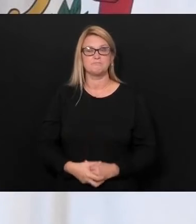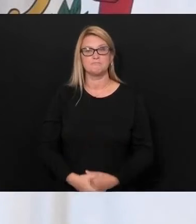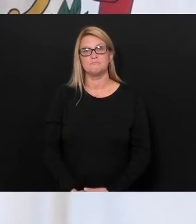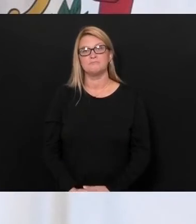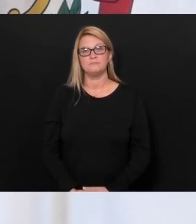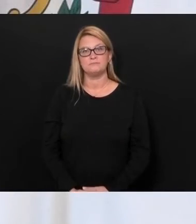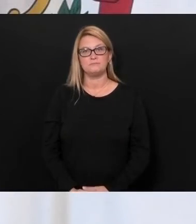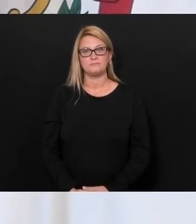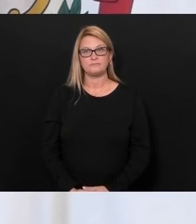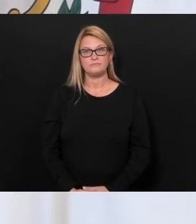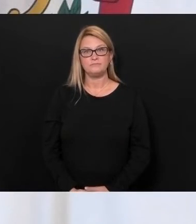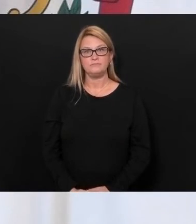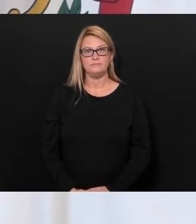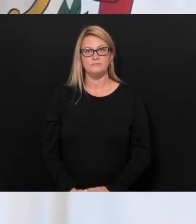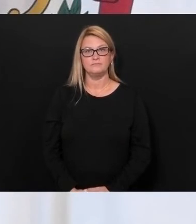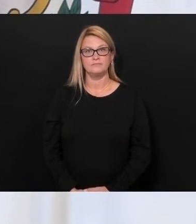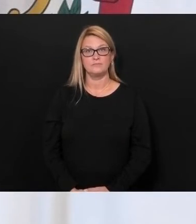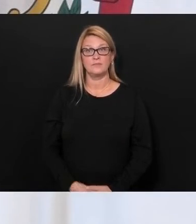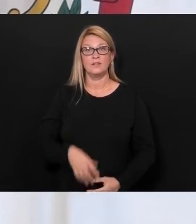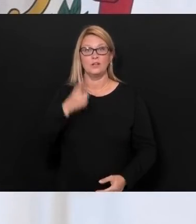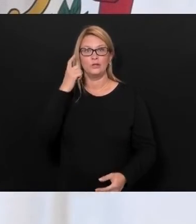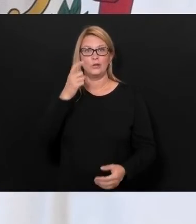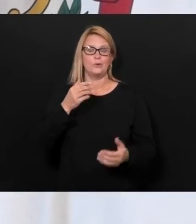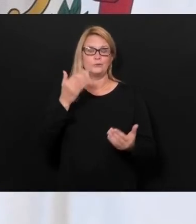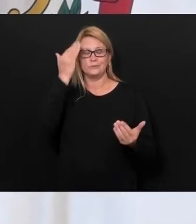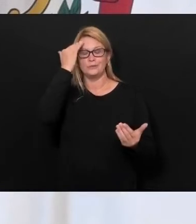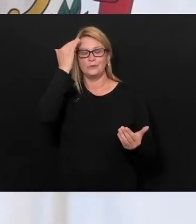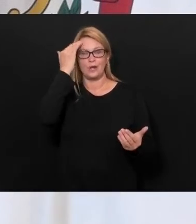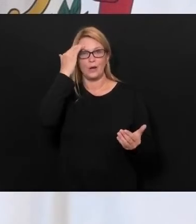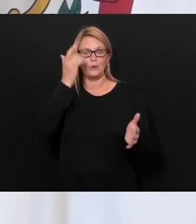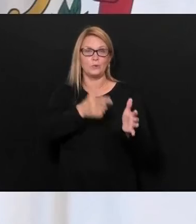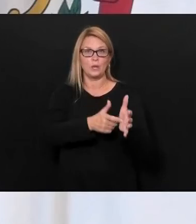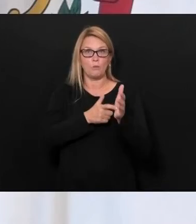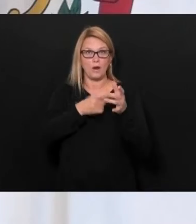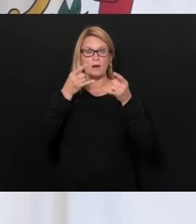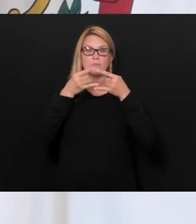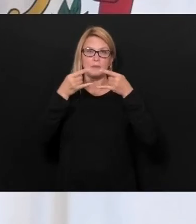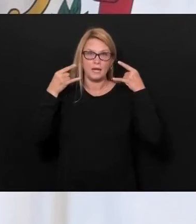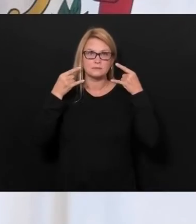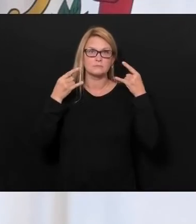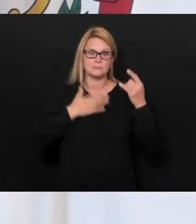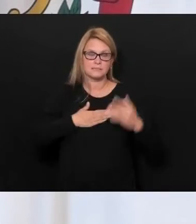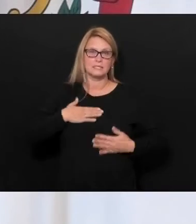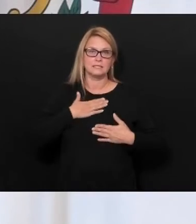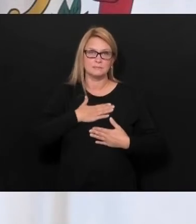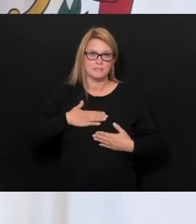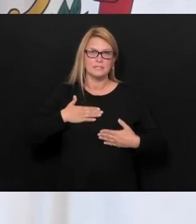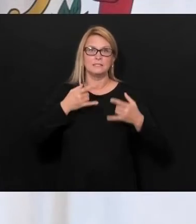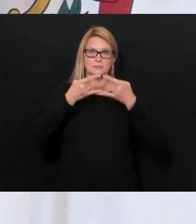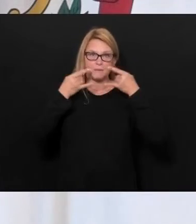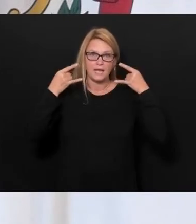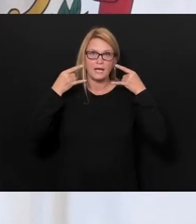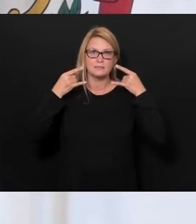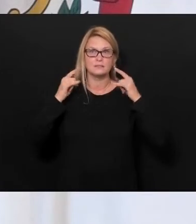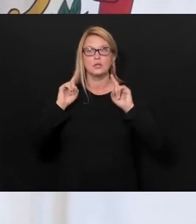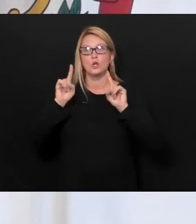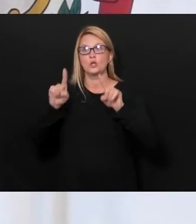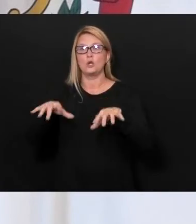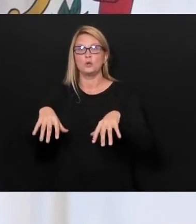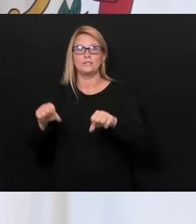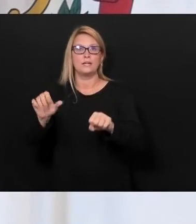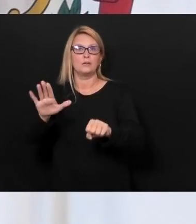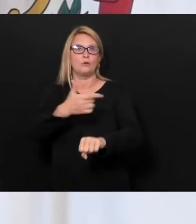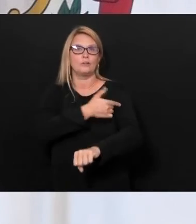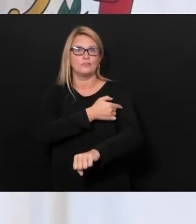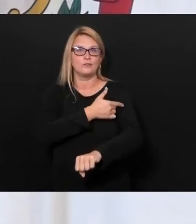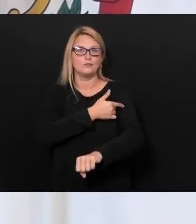You know the drill on the mandatory face coverings. Please wear your mask. Go get your flu shot and